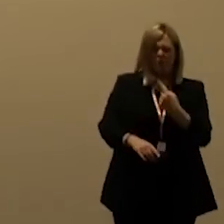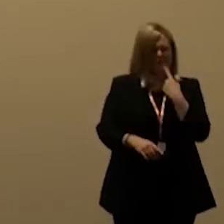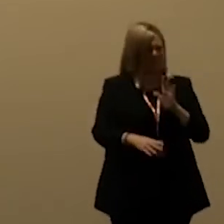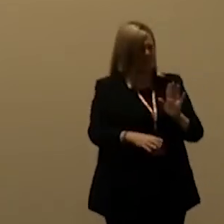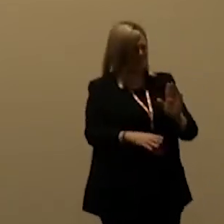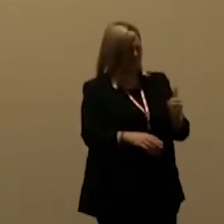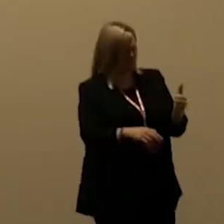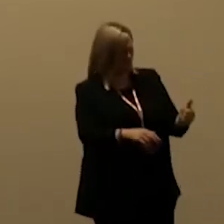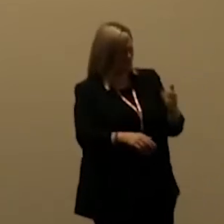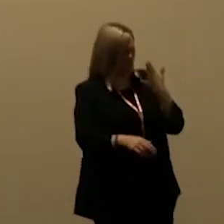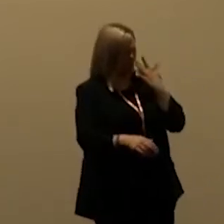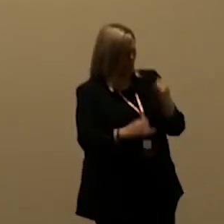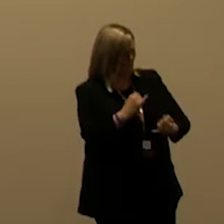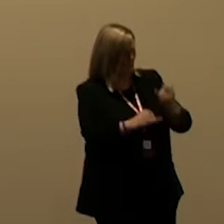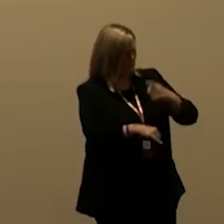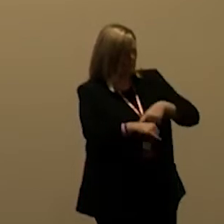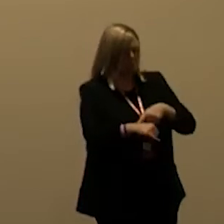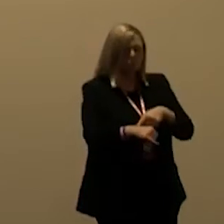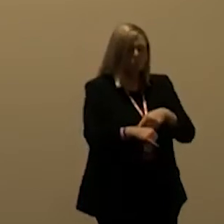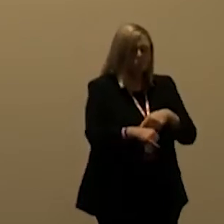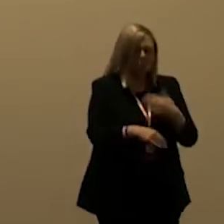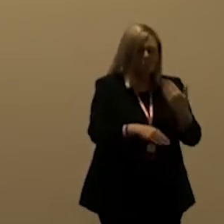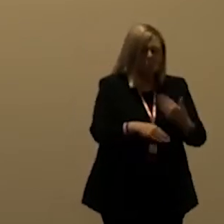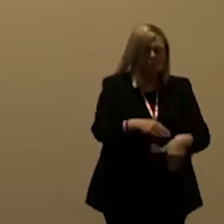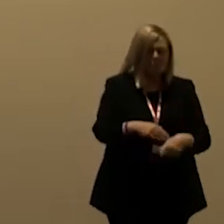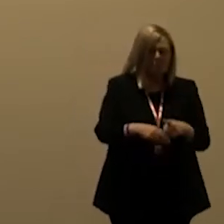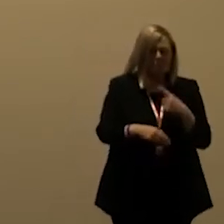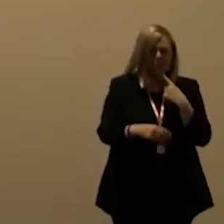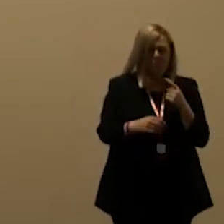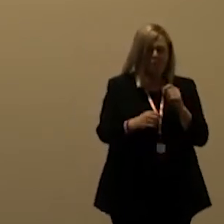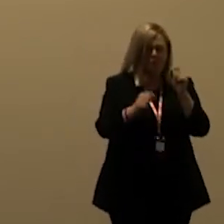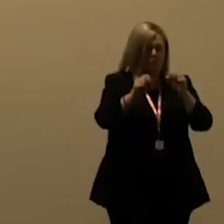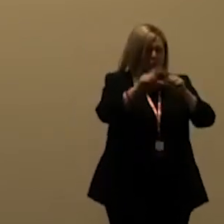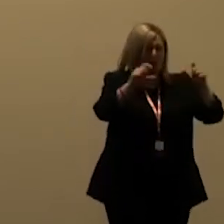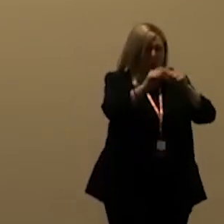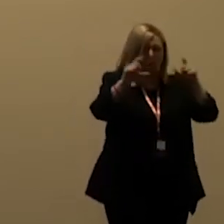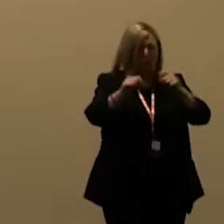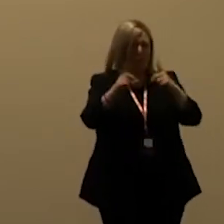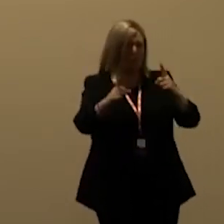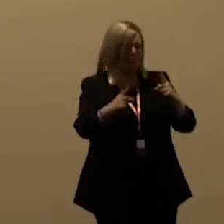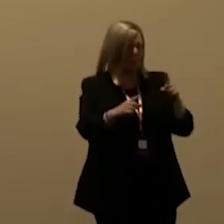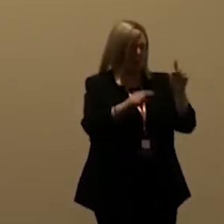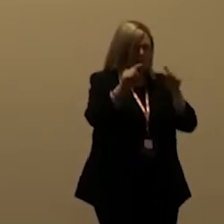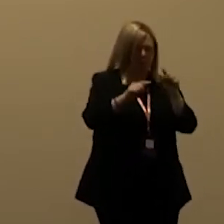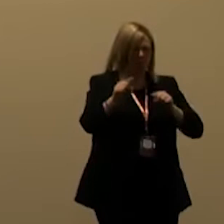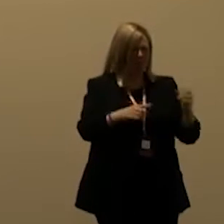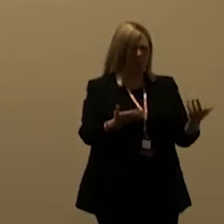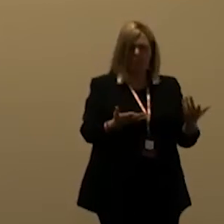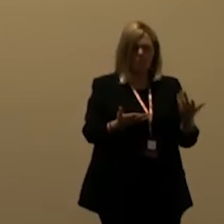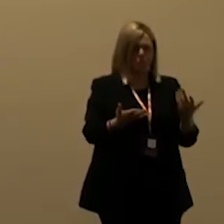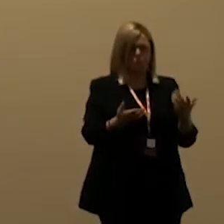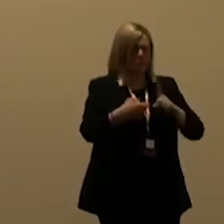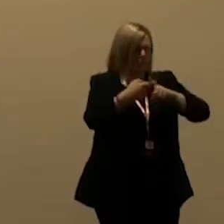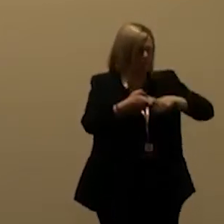off? She hadn't. She had so many browser tabs open, she'd left that laptop on pretty much permanently since she'd got